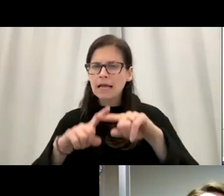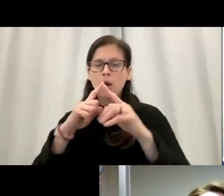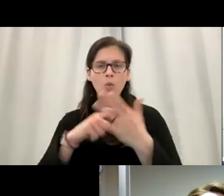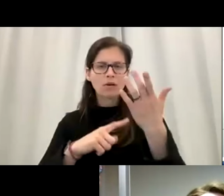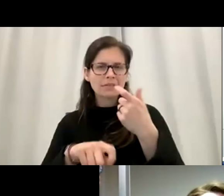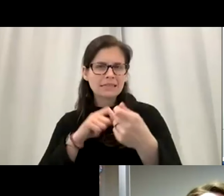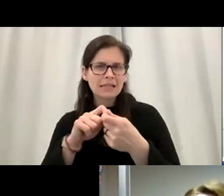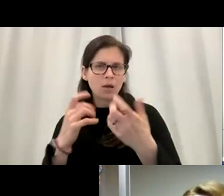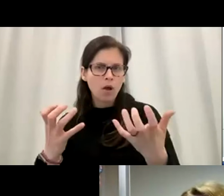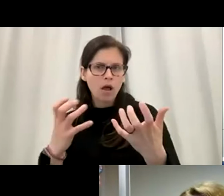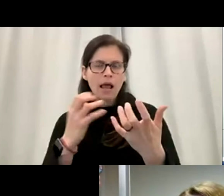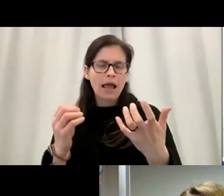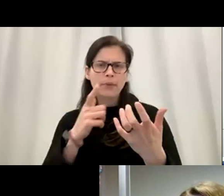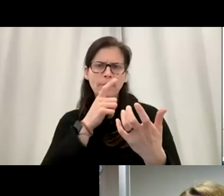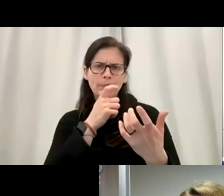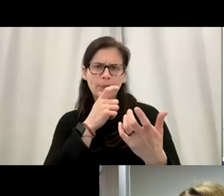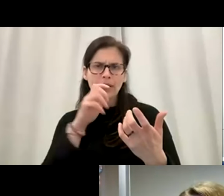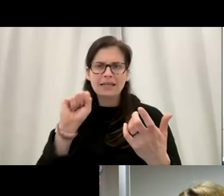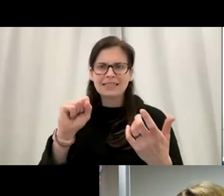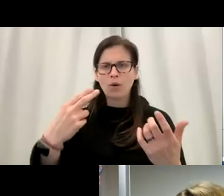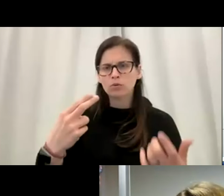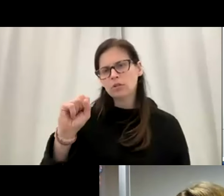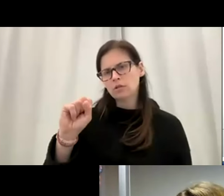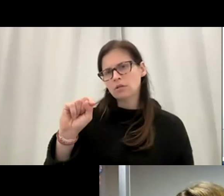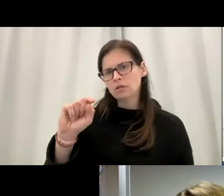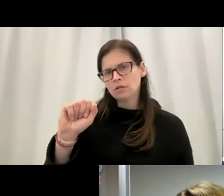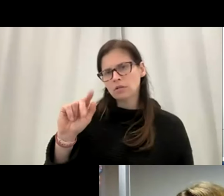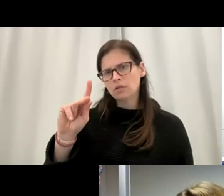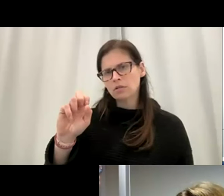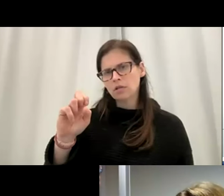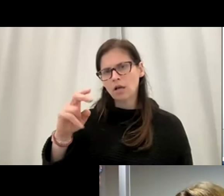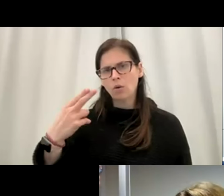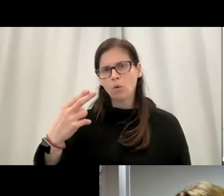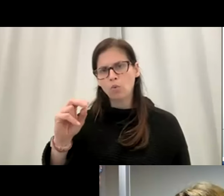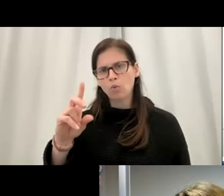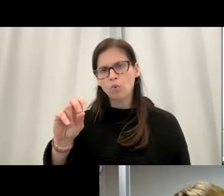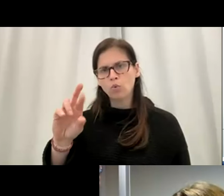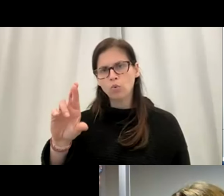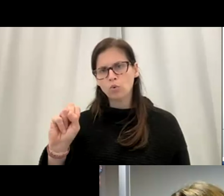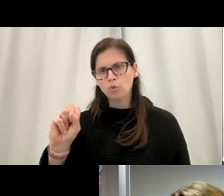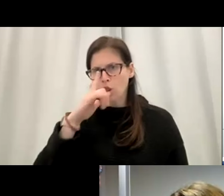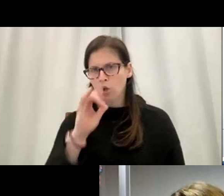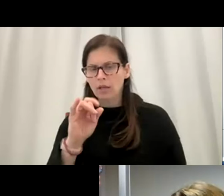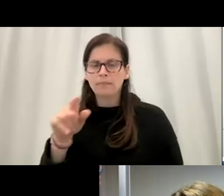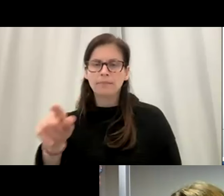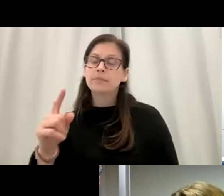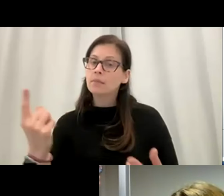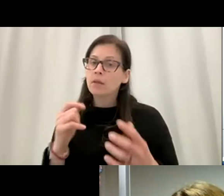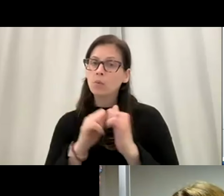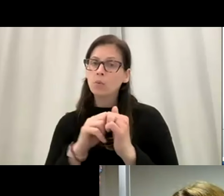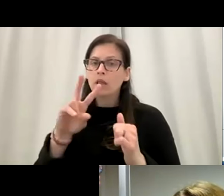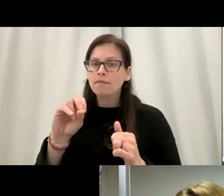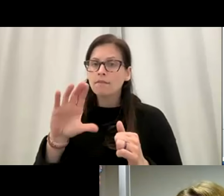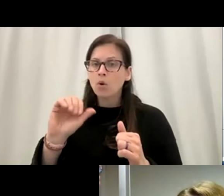looking for and who your kind of stakeholders, even within the legislature, are. Something that I think with the VOCA